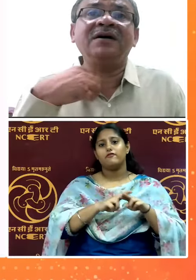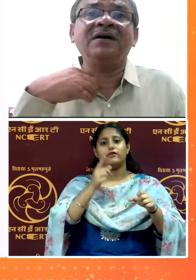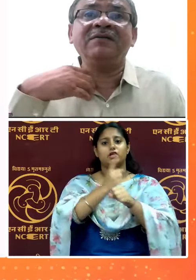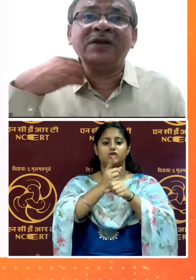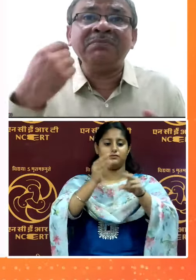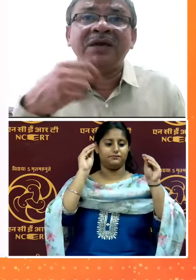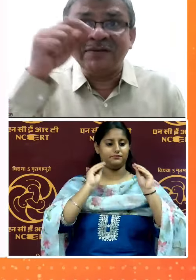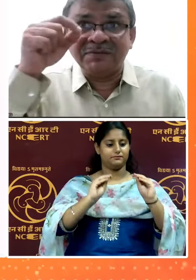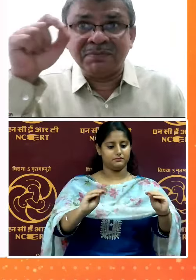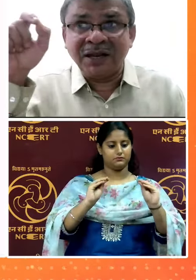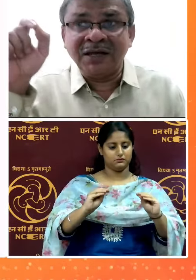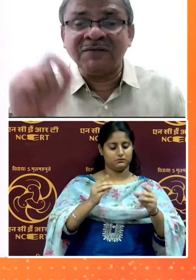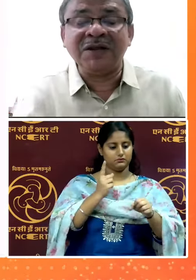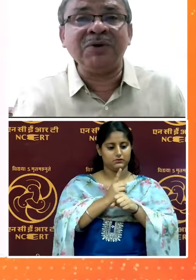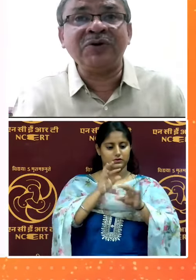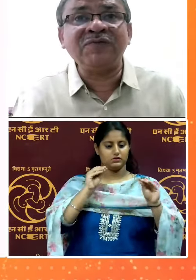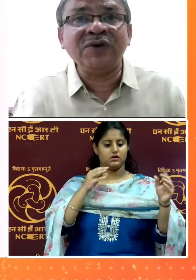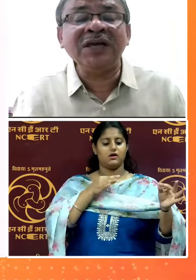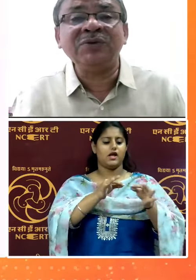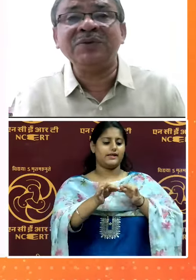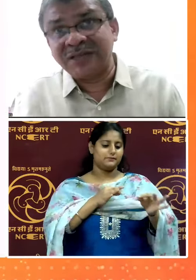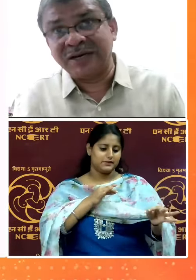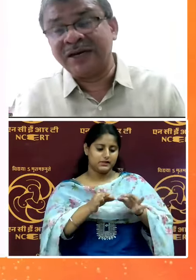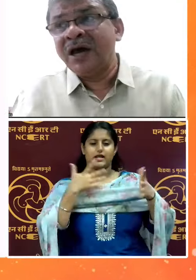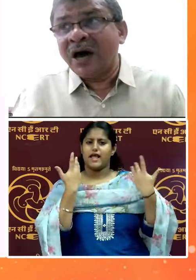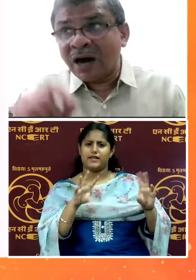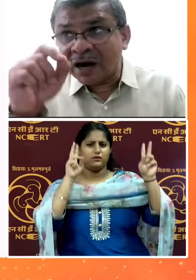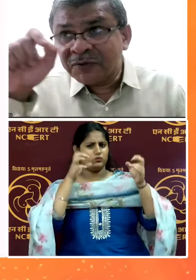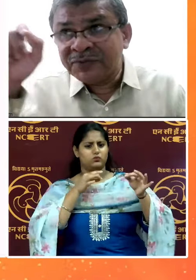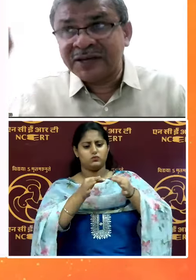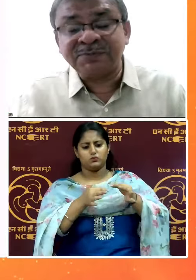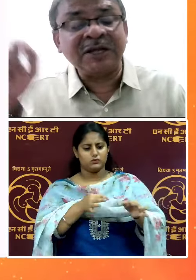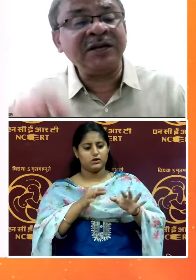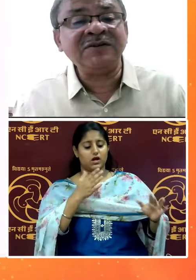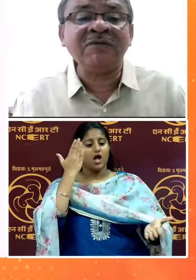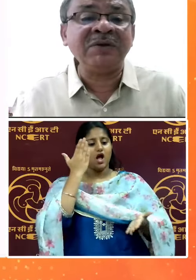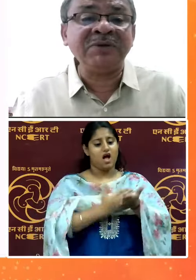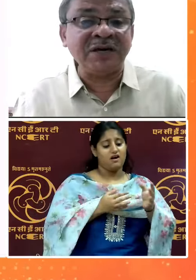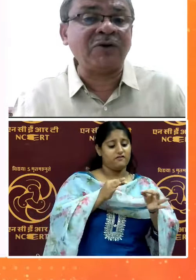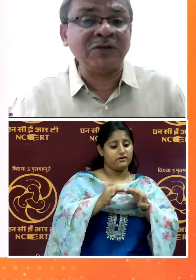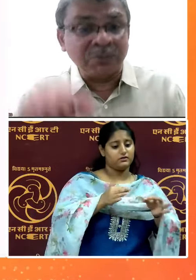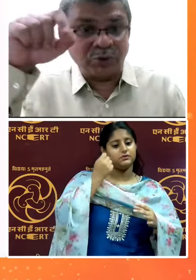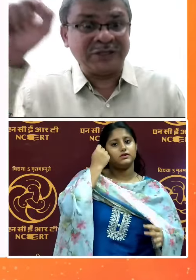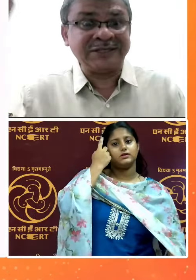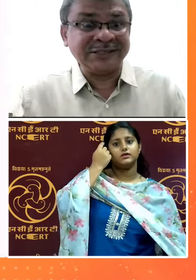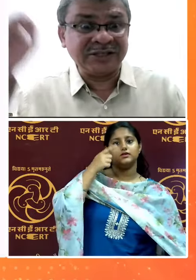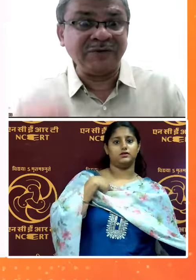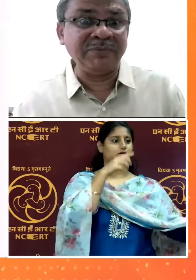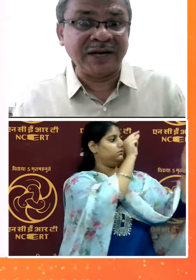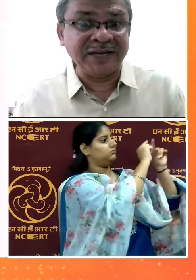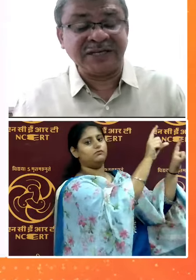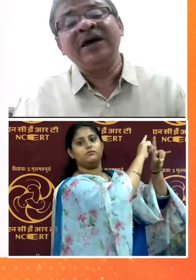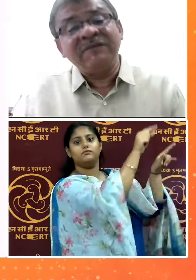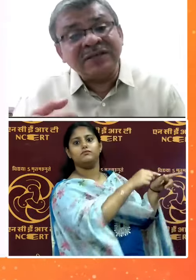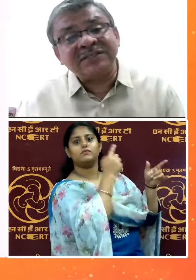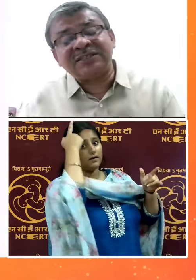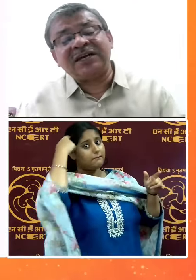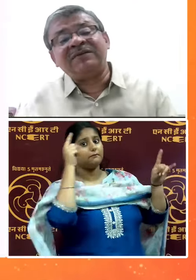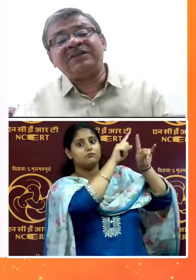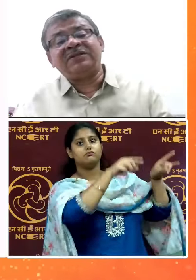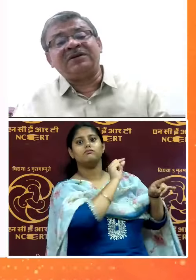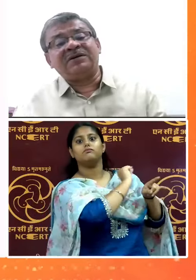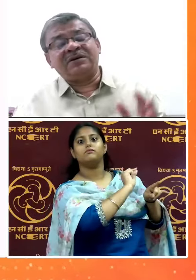teacher will be explaining very beautifully to the children. Half of the explanation will be there on the board. The teacher will be writing, which